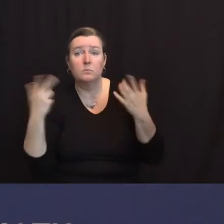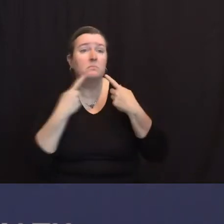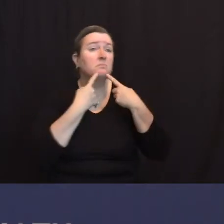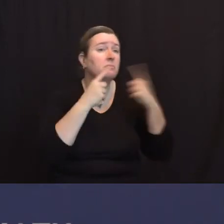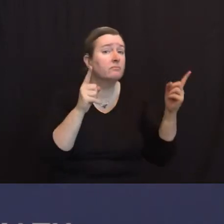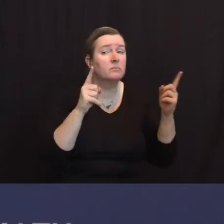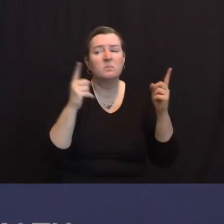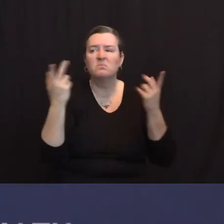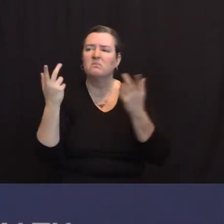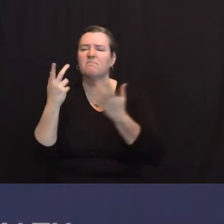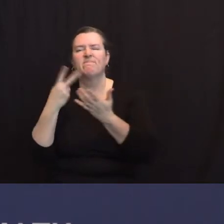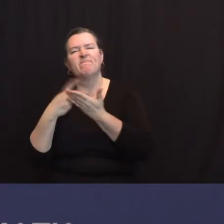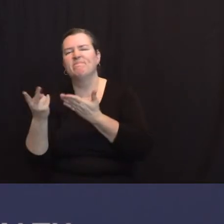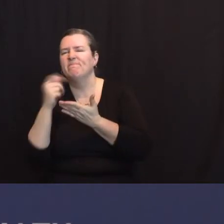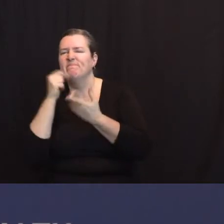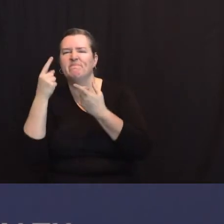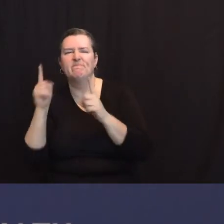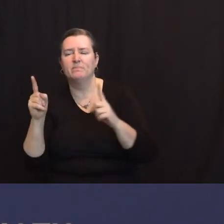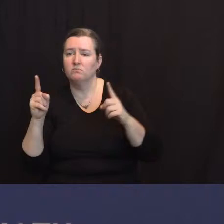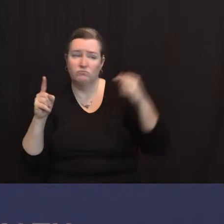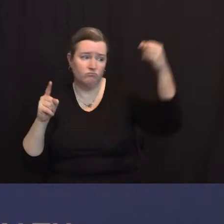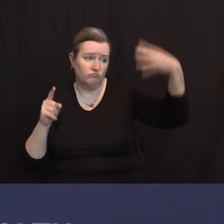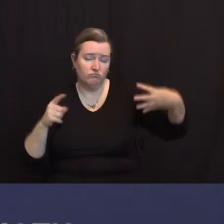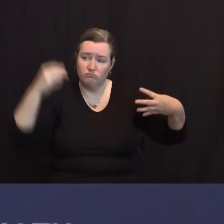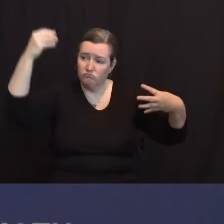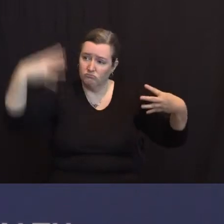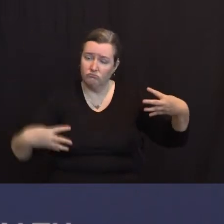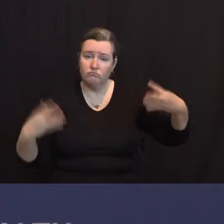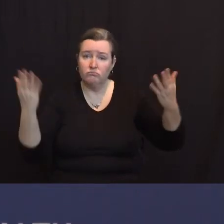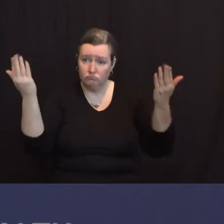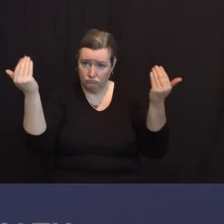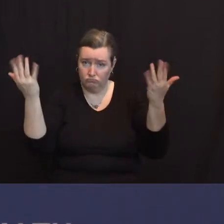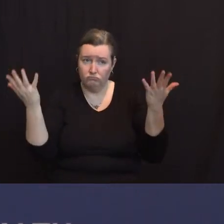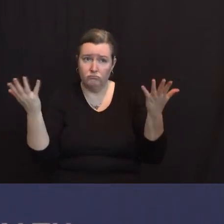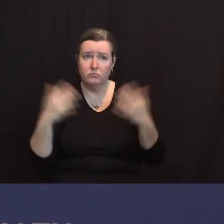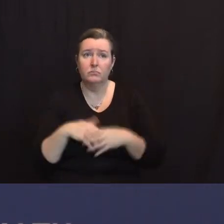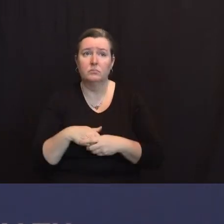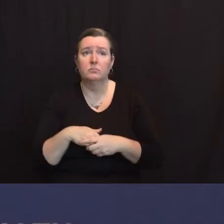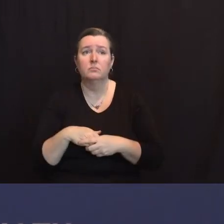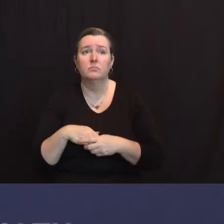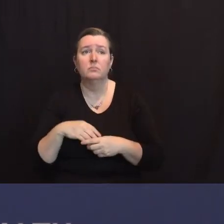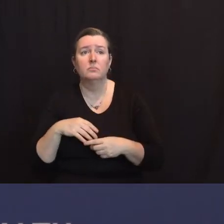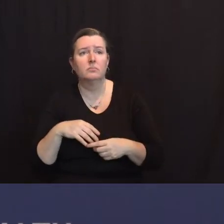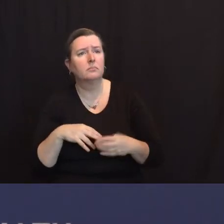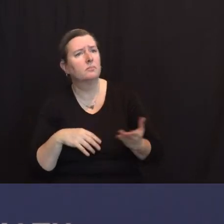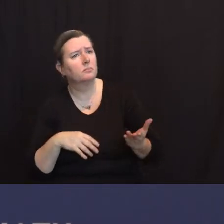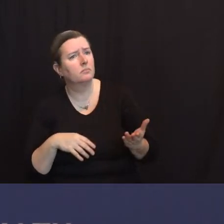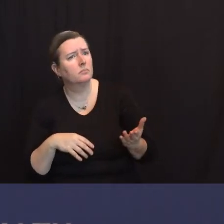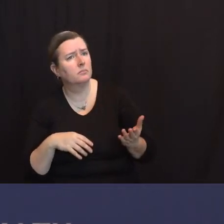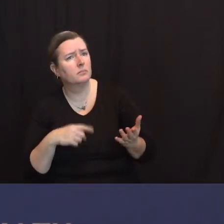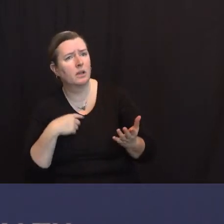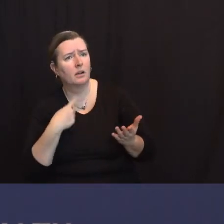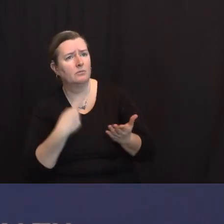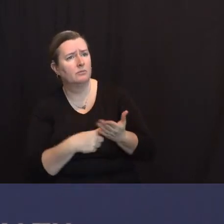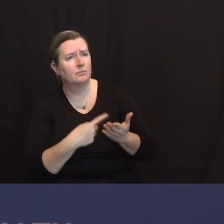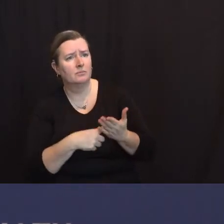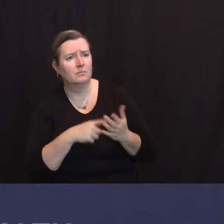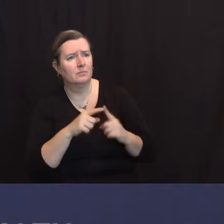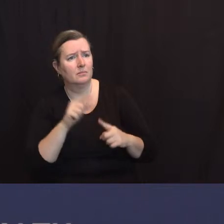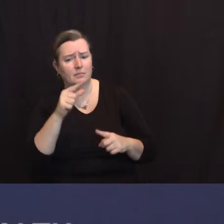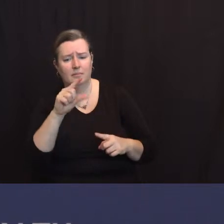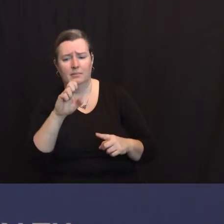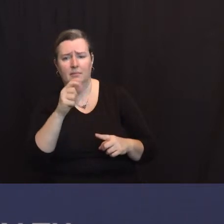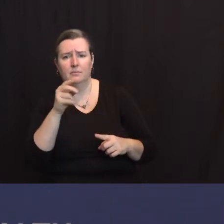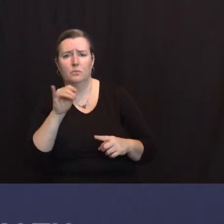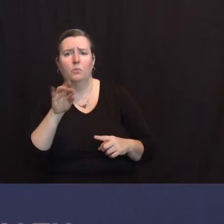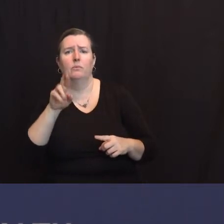that you had in dealing with this virus. I have no qualifications to answer anything about Legionnaire's disease, so I'm going to leave that to Judy and Eddie. What went wrong